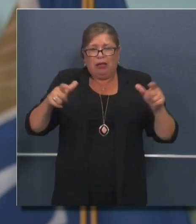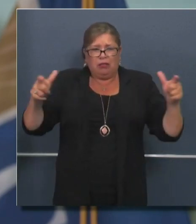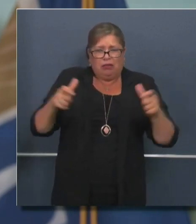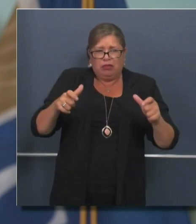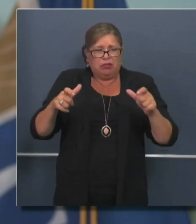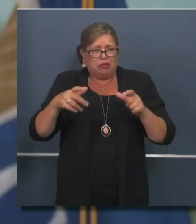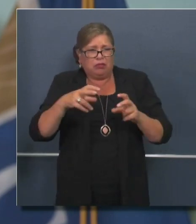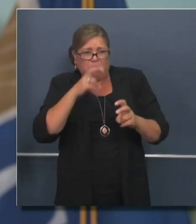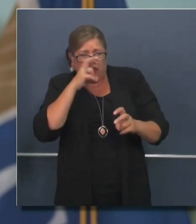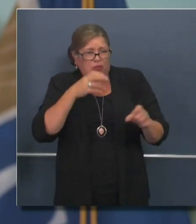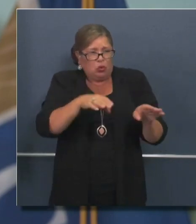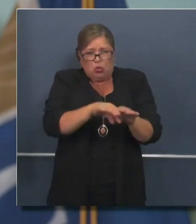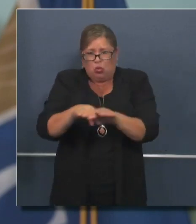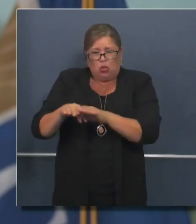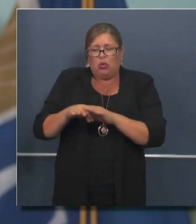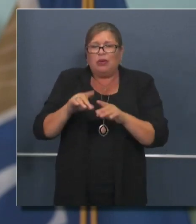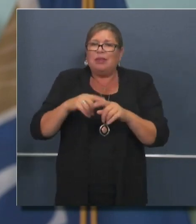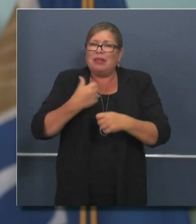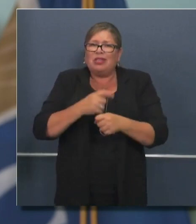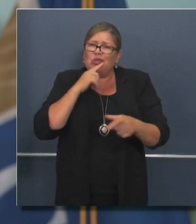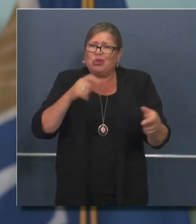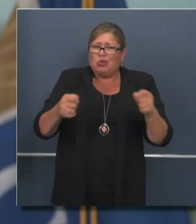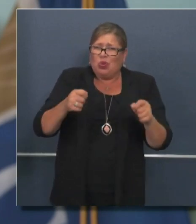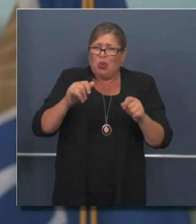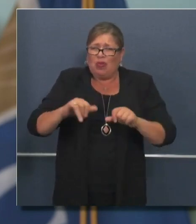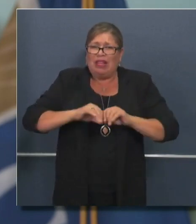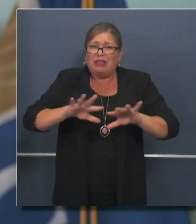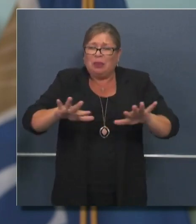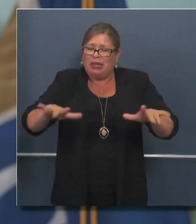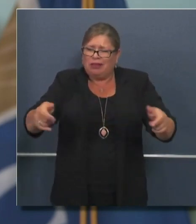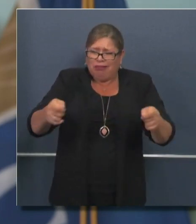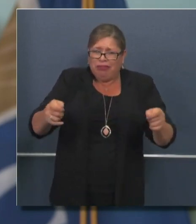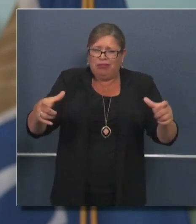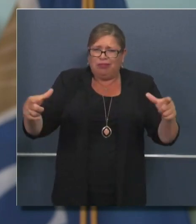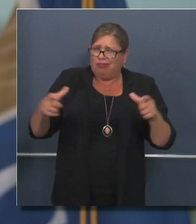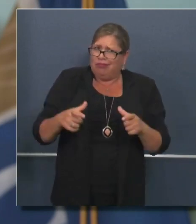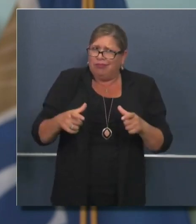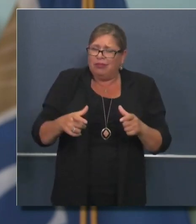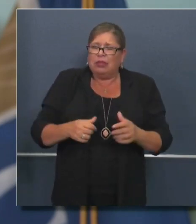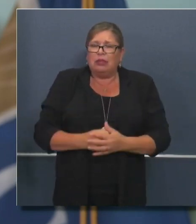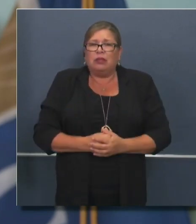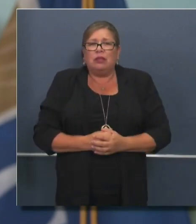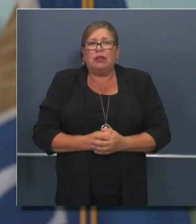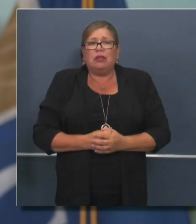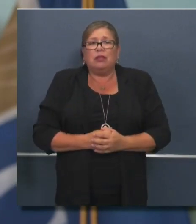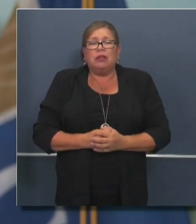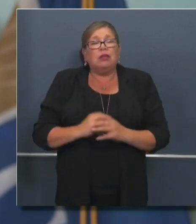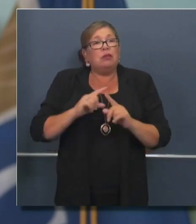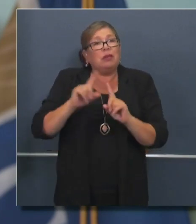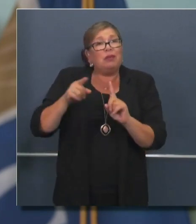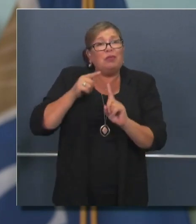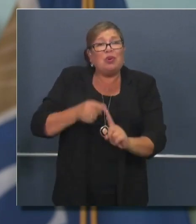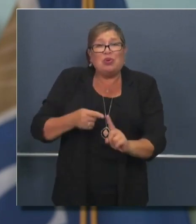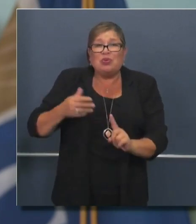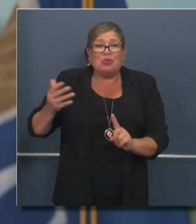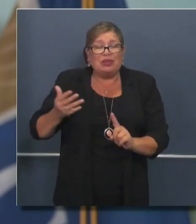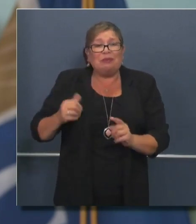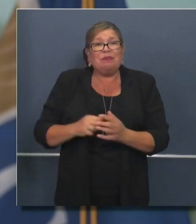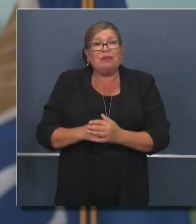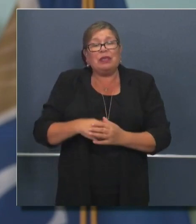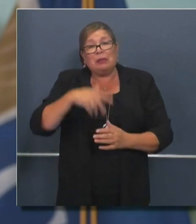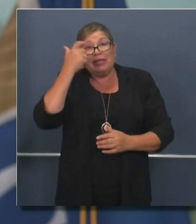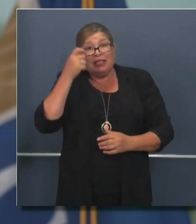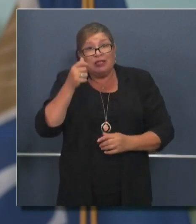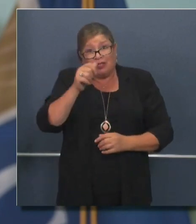of the spread of the virus. But the bottom line, and I think it is foundational in this state, is that because of